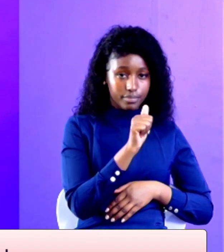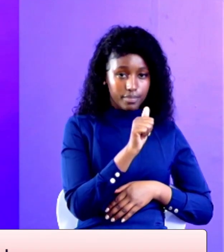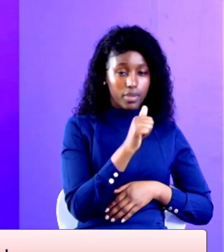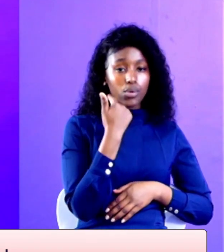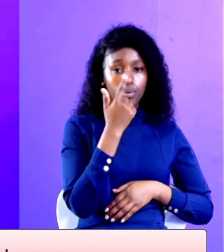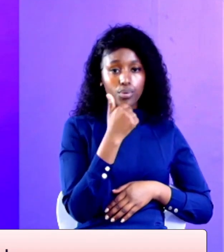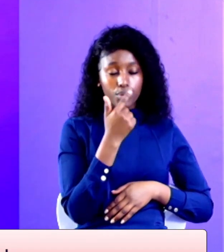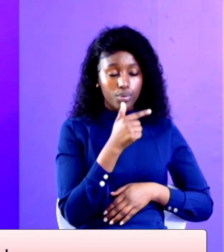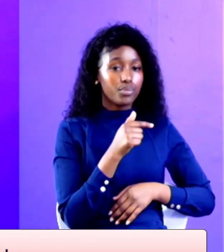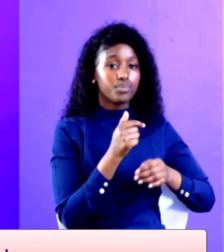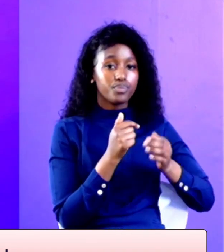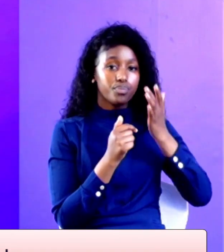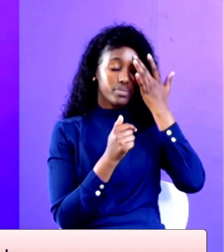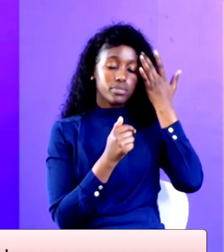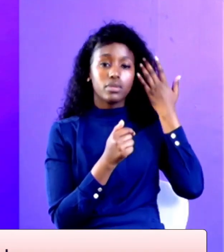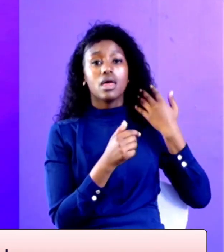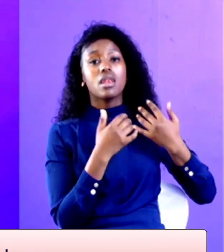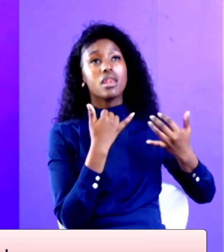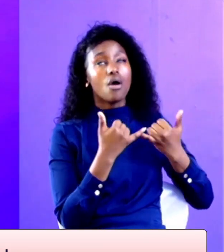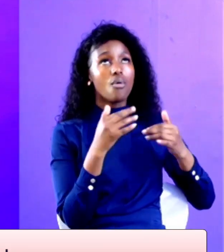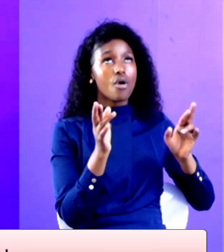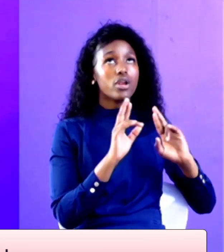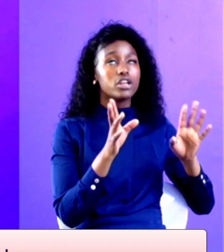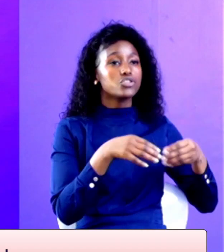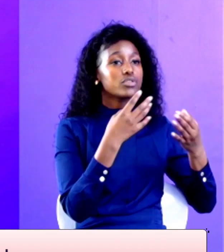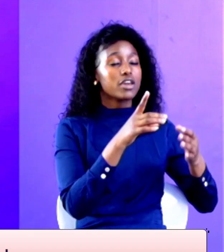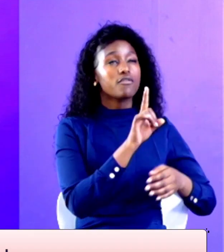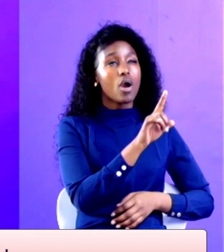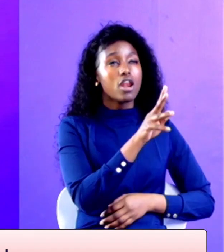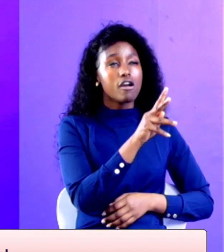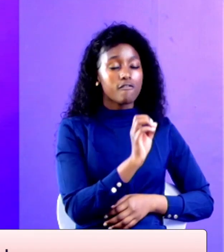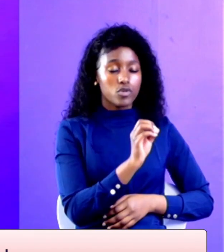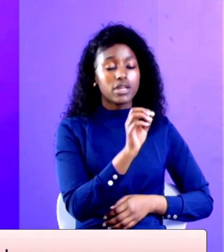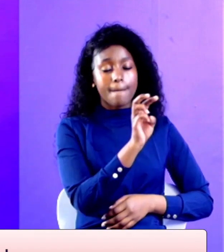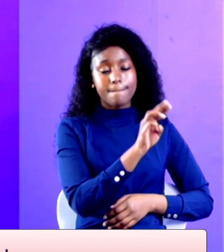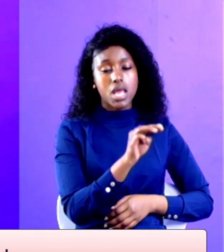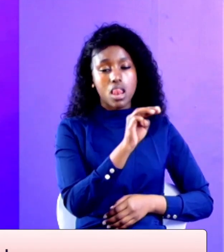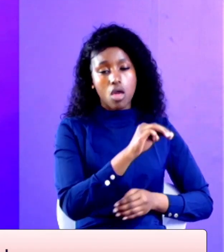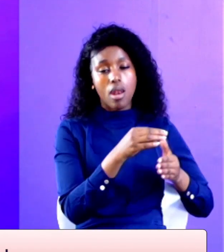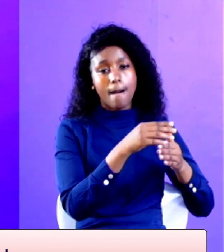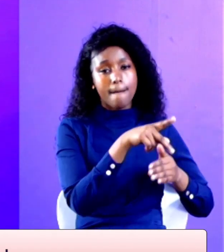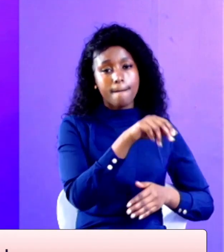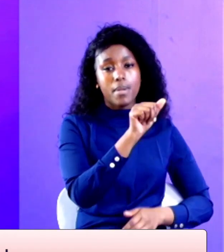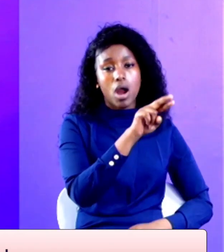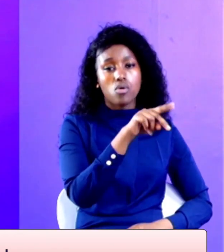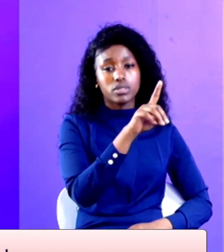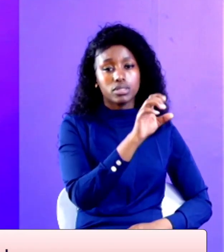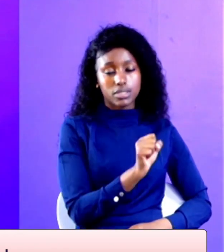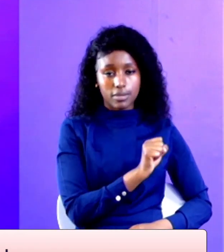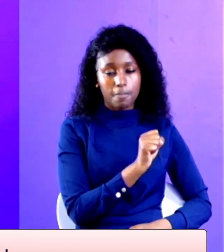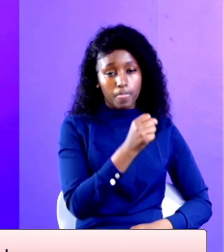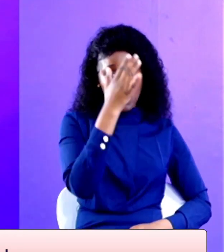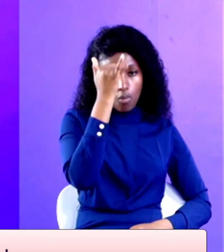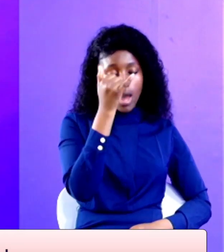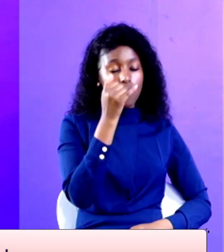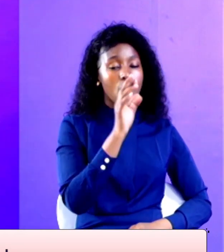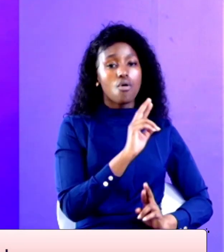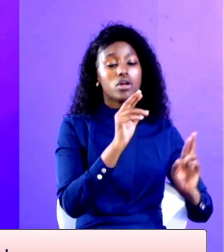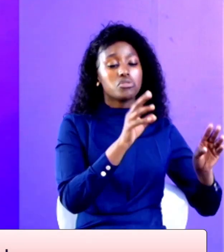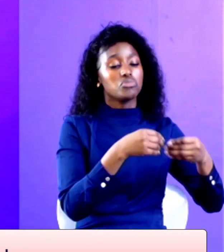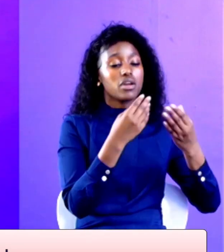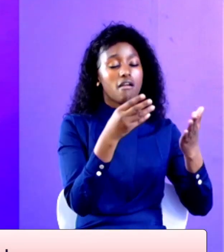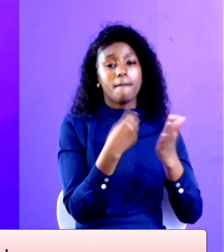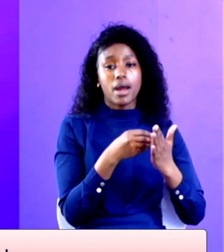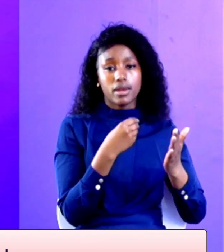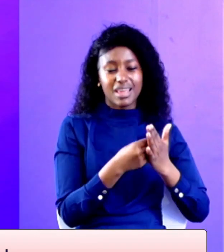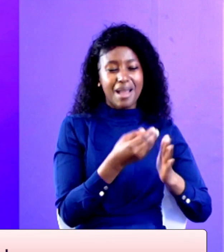reportedly that they have submitted over 140 million pounds to Newcastle because the player already refused to